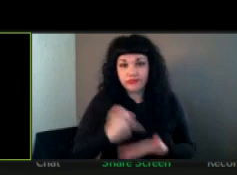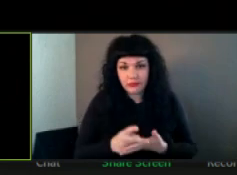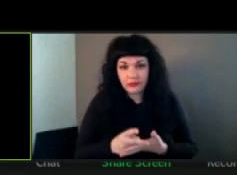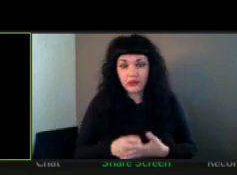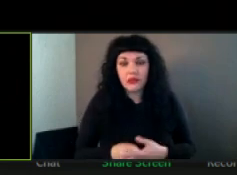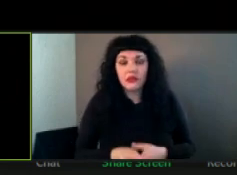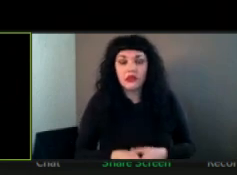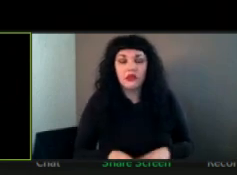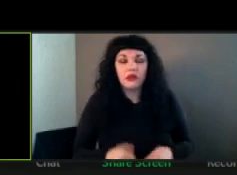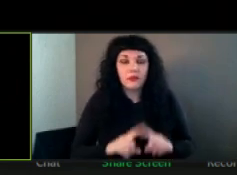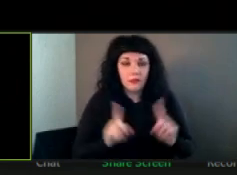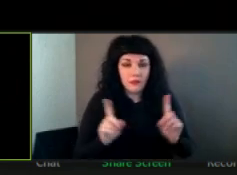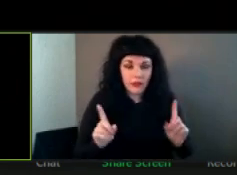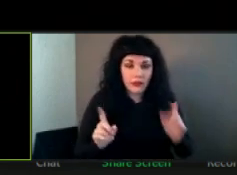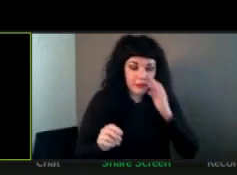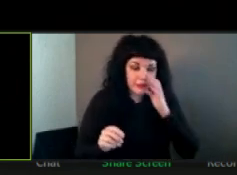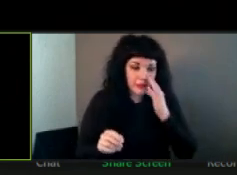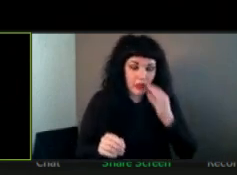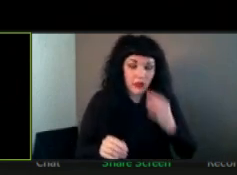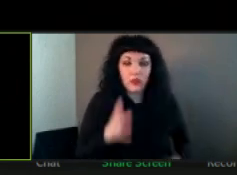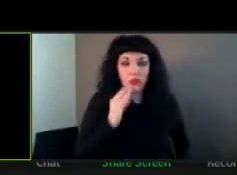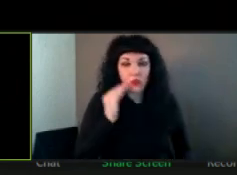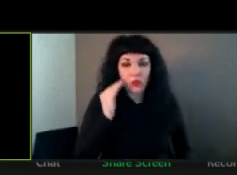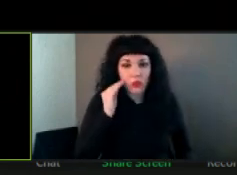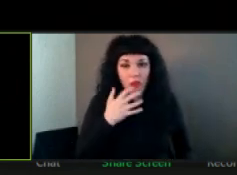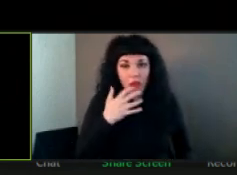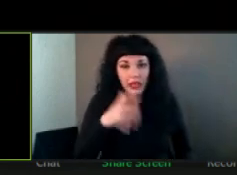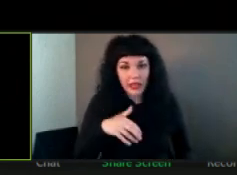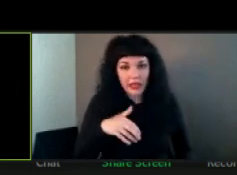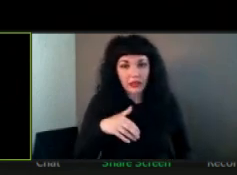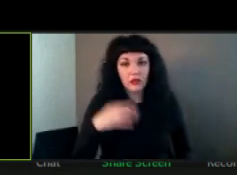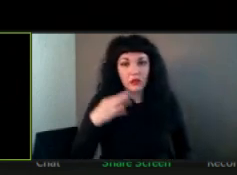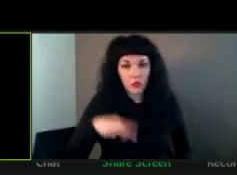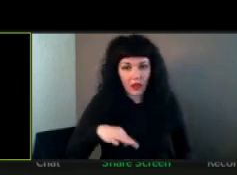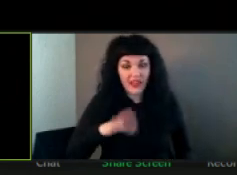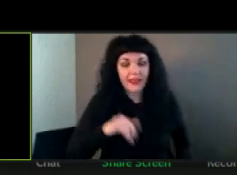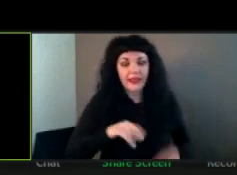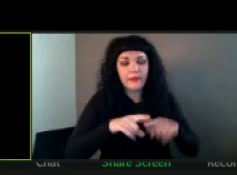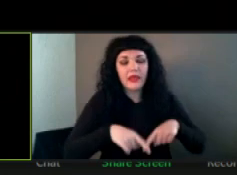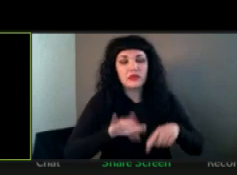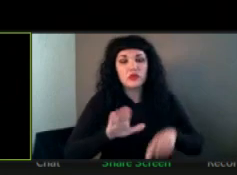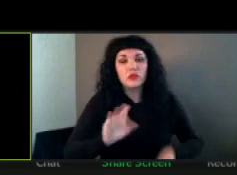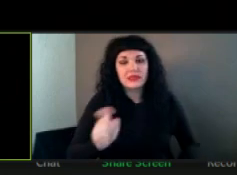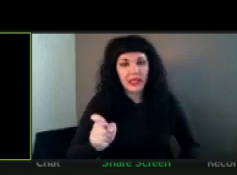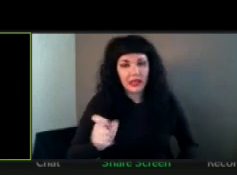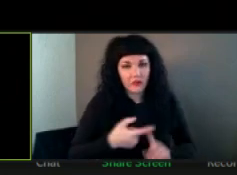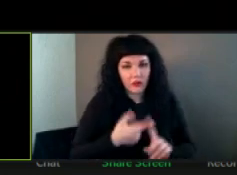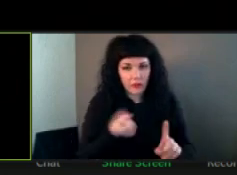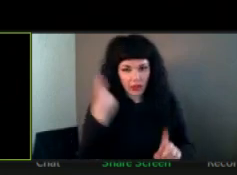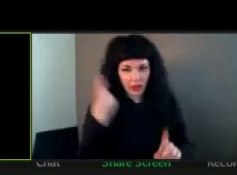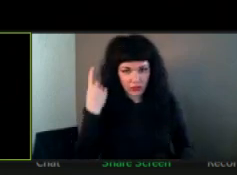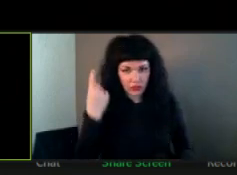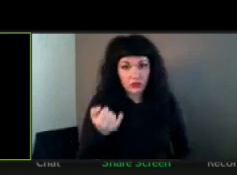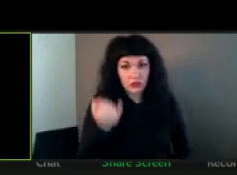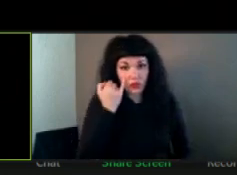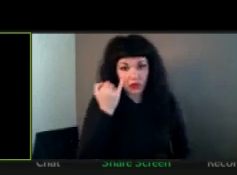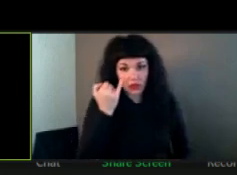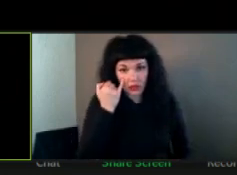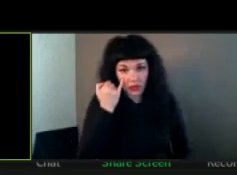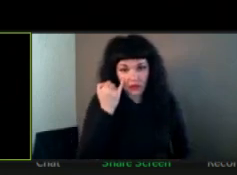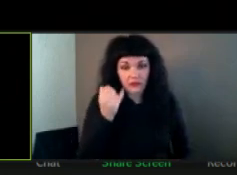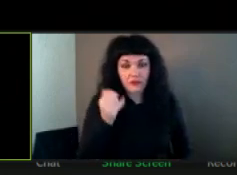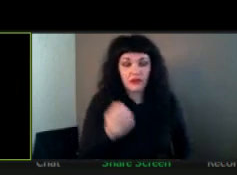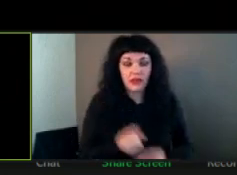heating credit. But home heating credit is based on your taxes from last year. So, if last year you wasn't 110% or fell to